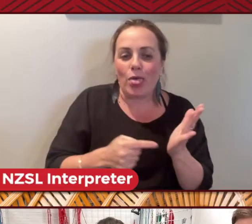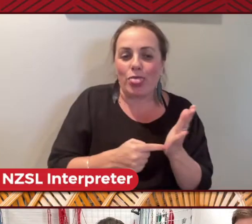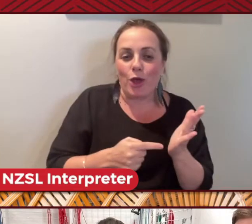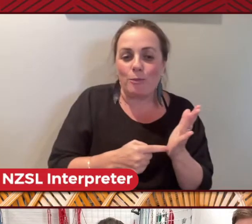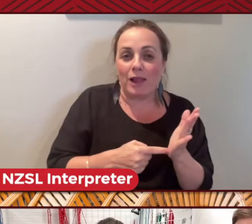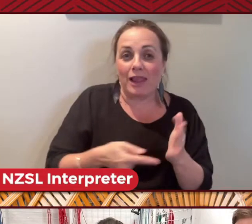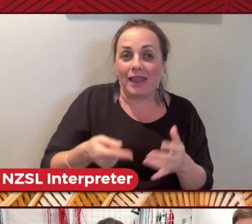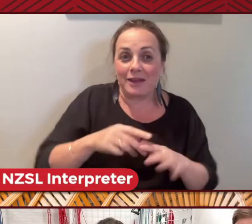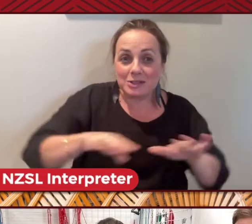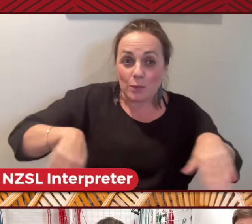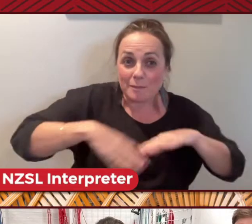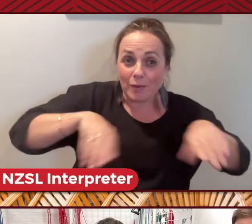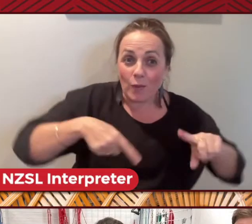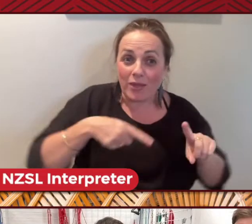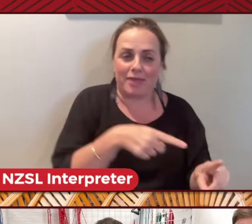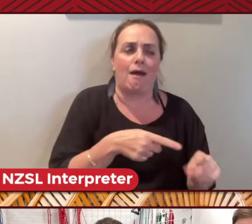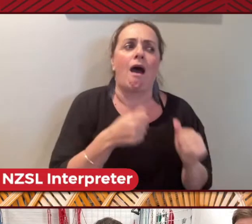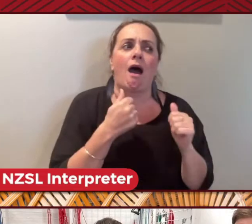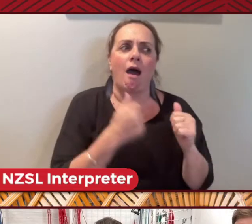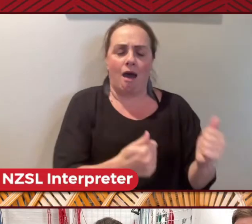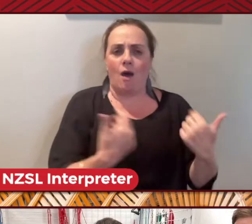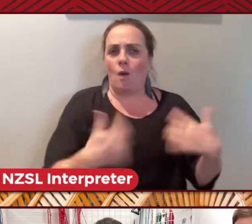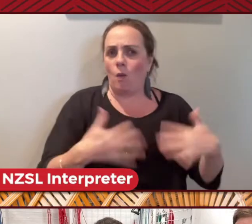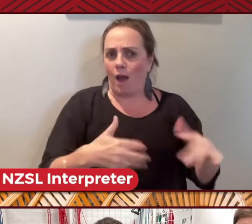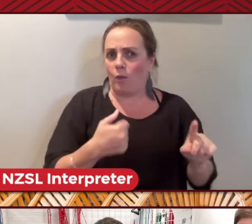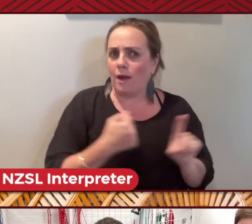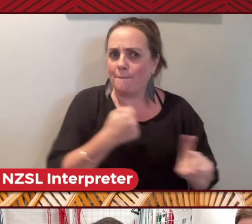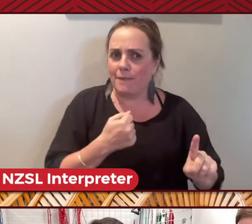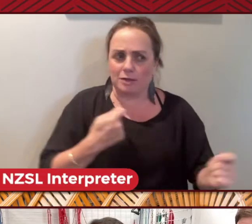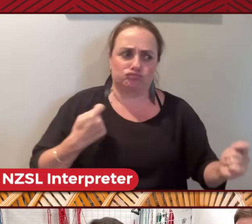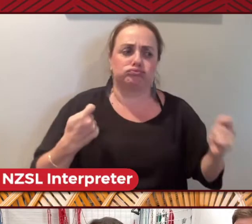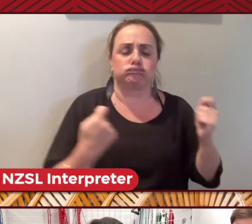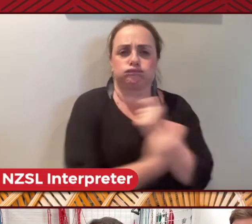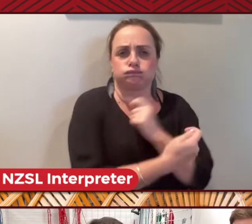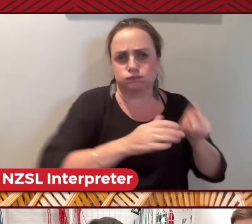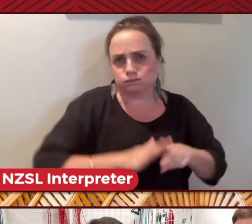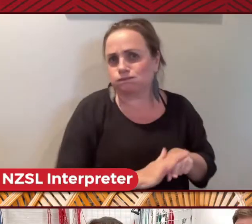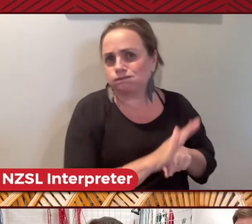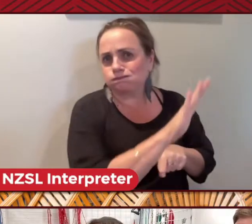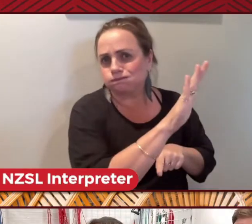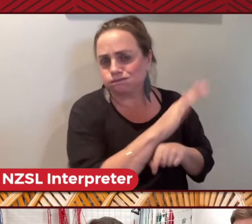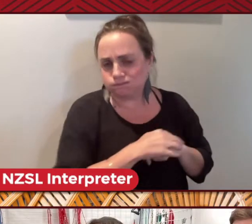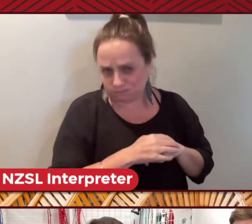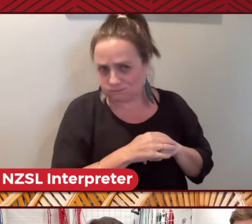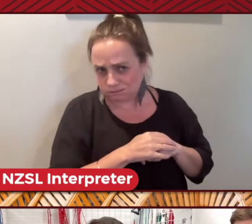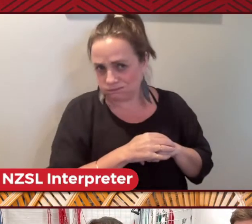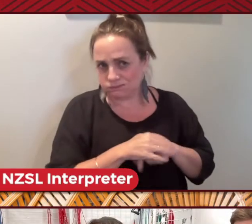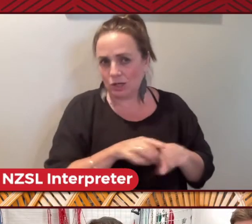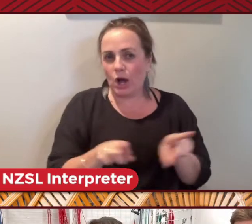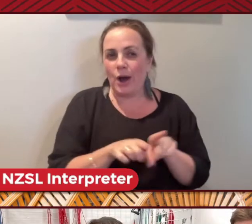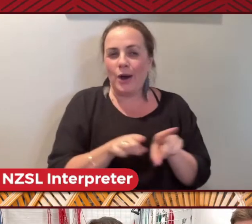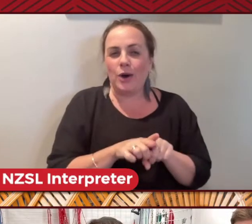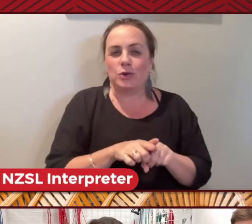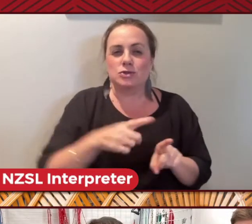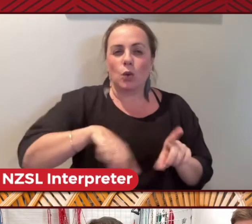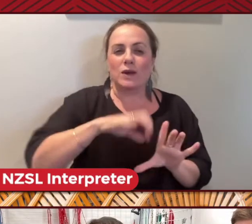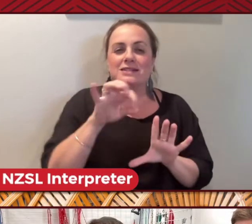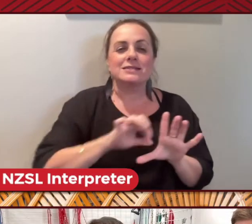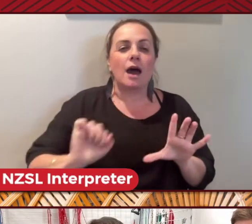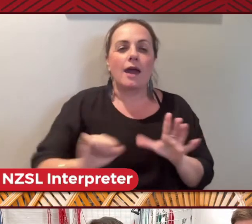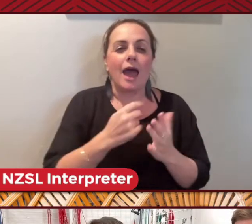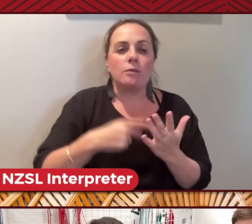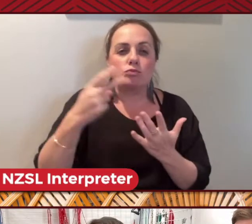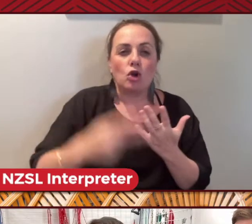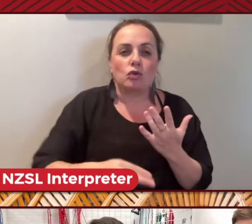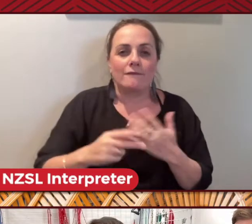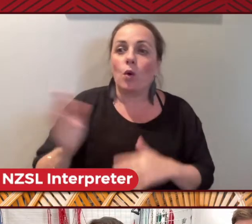in the recovery of the kids. And you know, and they also get motivation because we've designed our program so everyone's